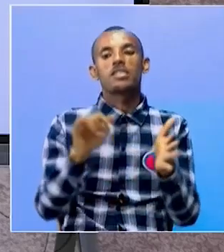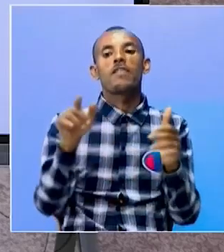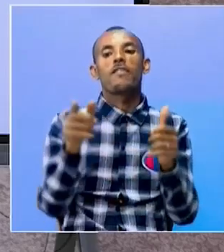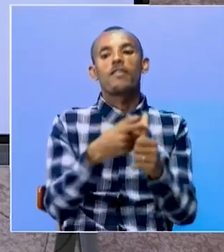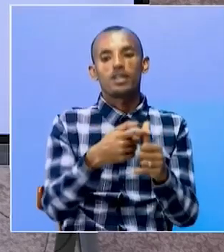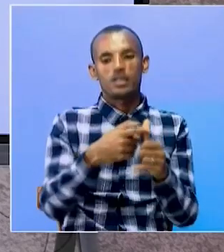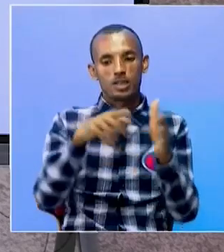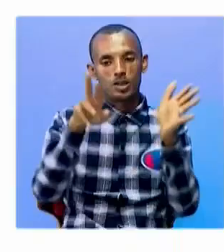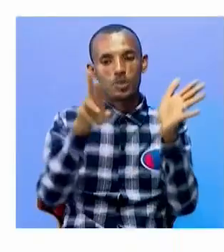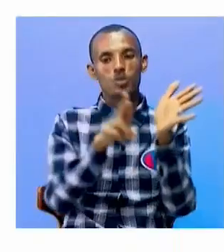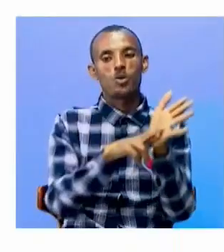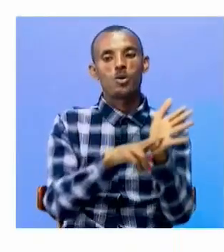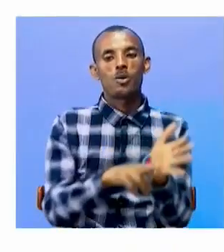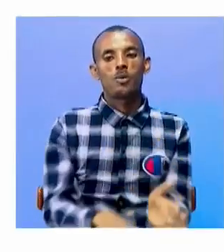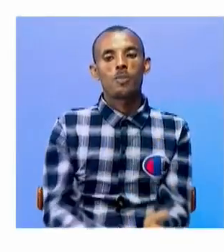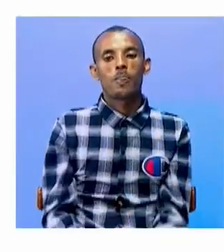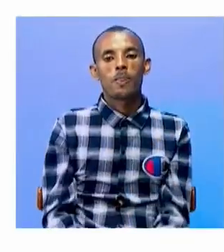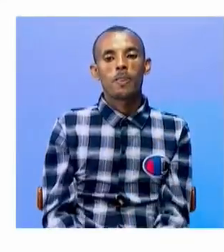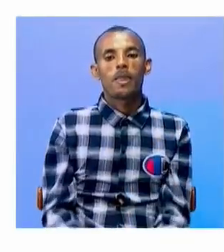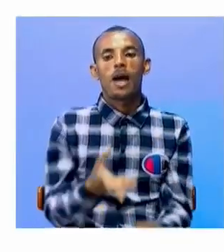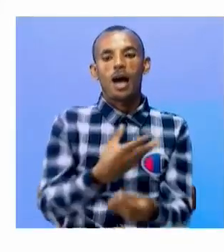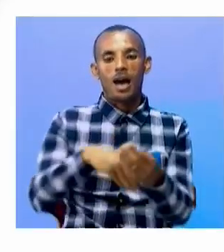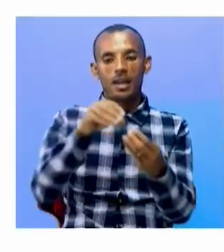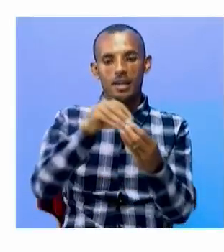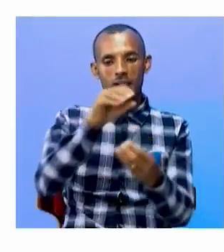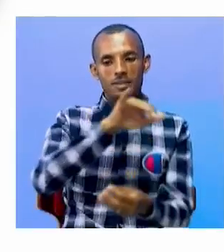Now, here, adding the same number,